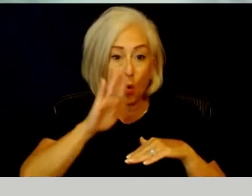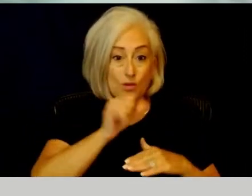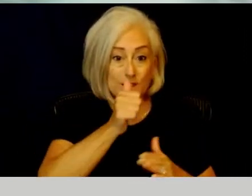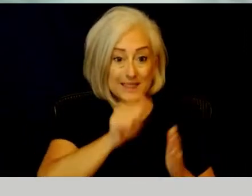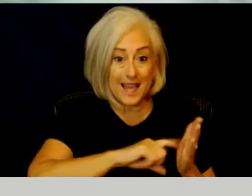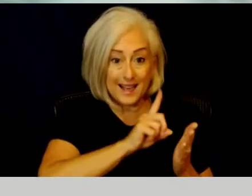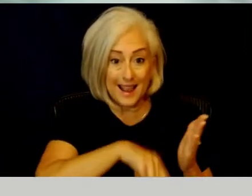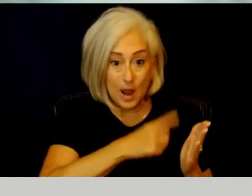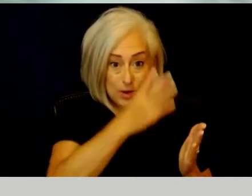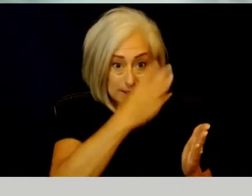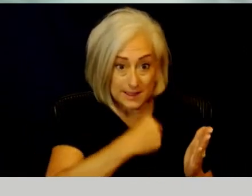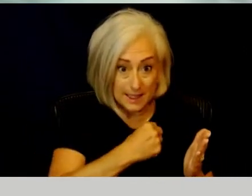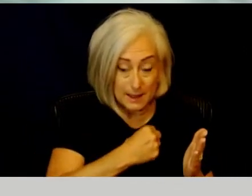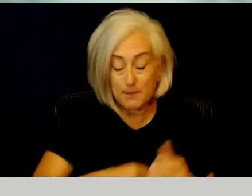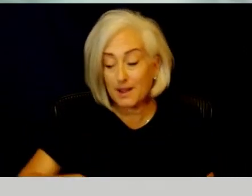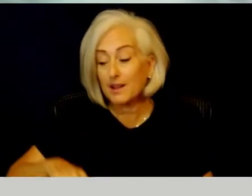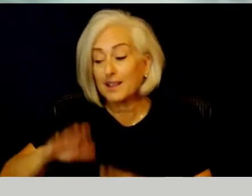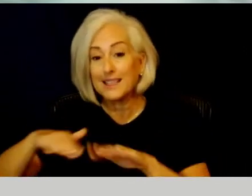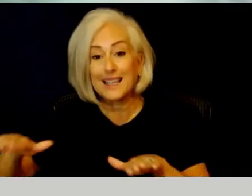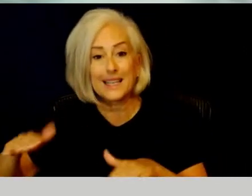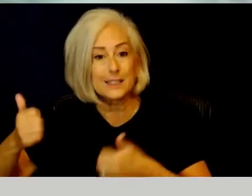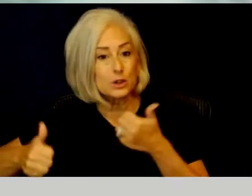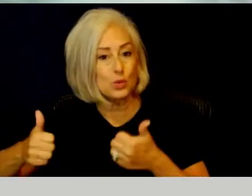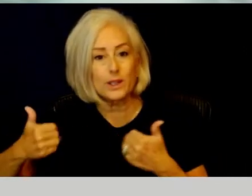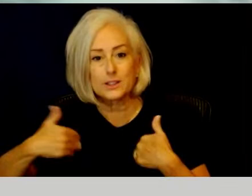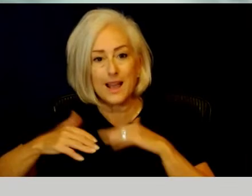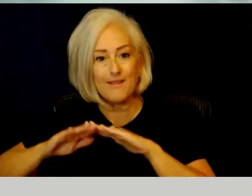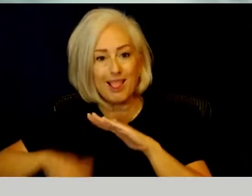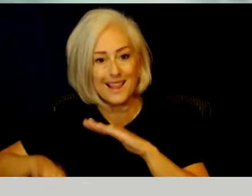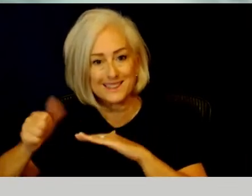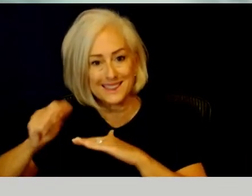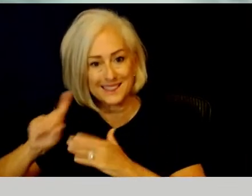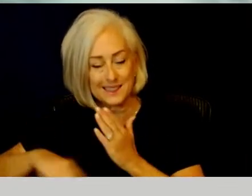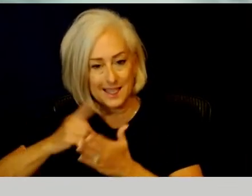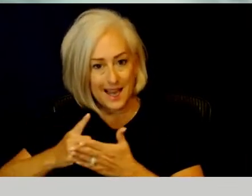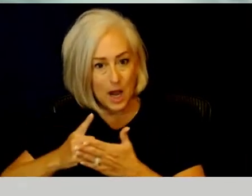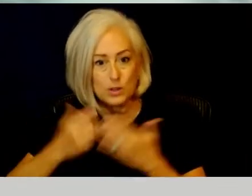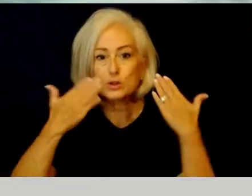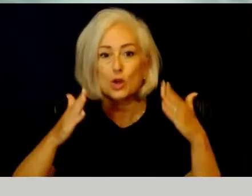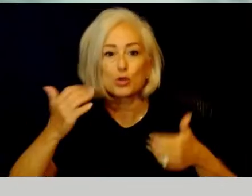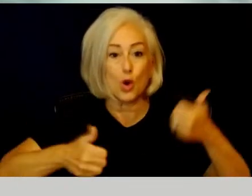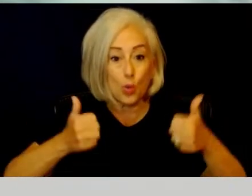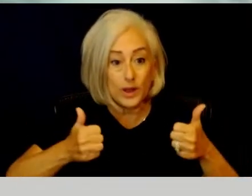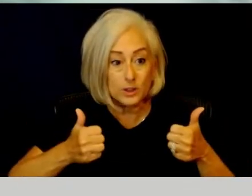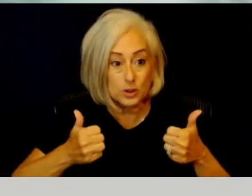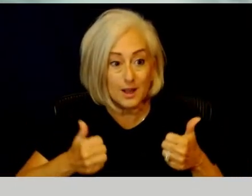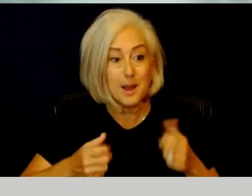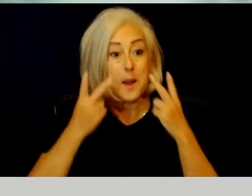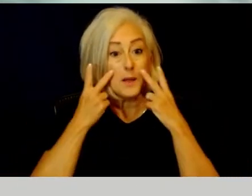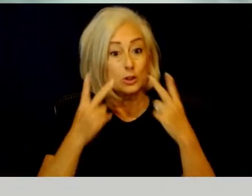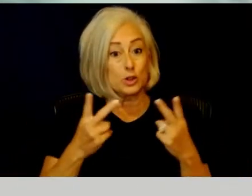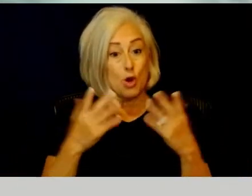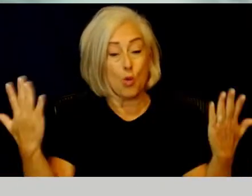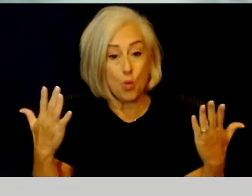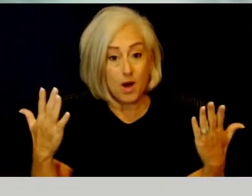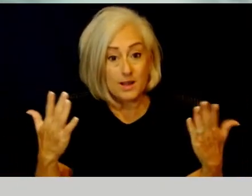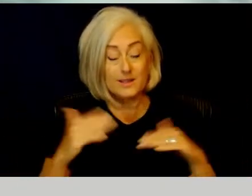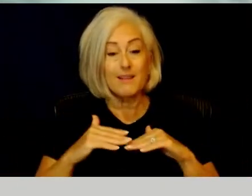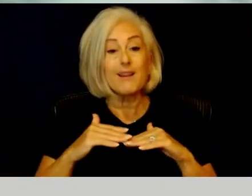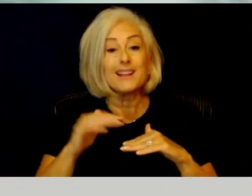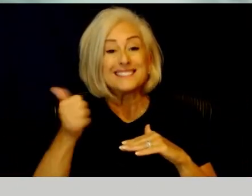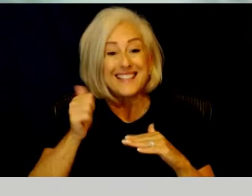night, the better they performed and got along with their peers. The American Academy of Sleep Medicine already suggests that kindergarten-age kids